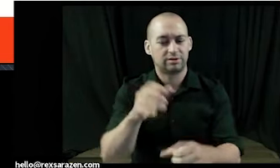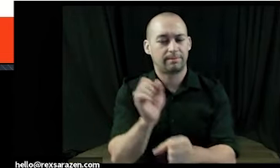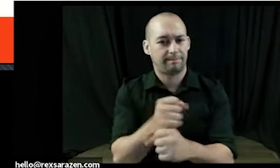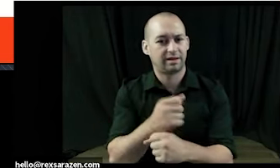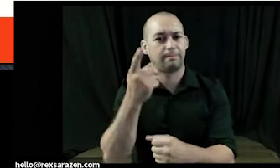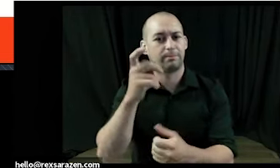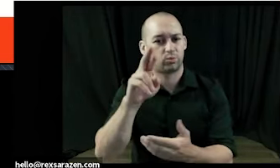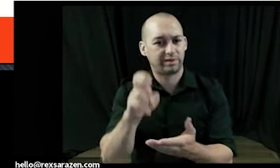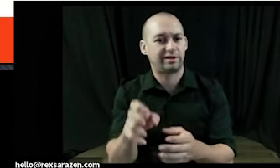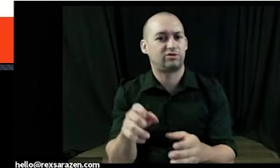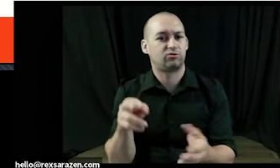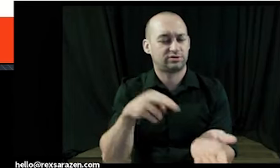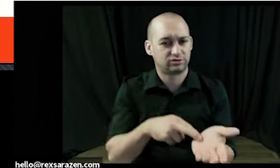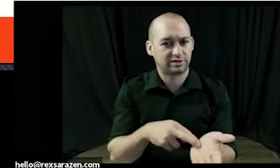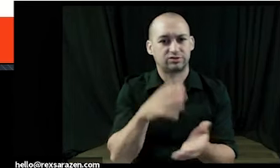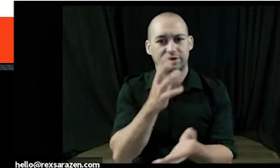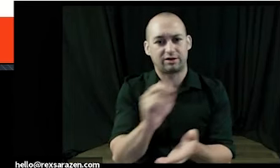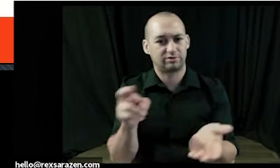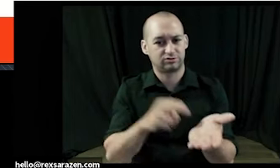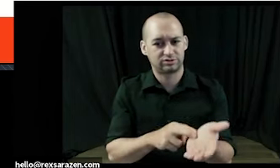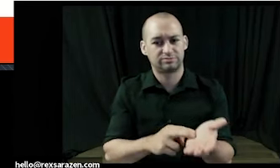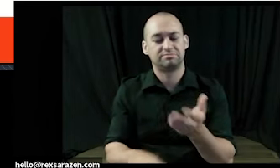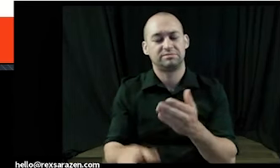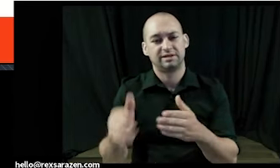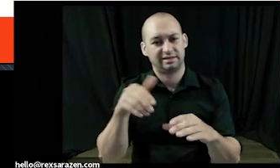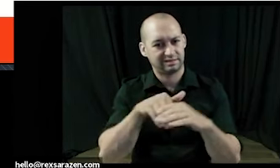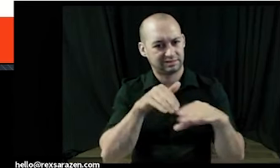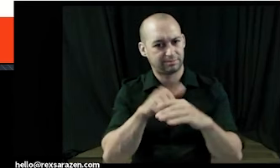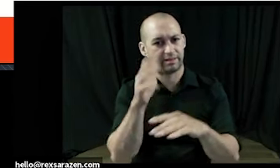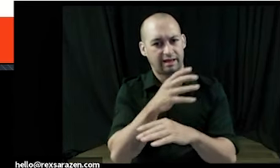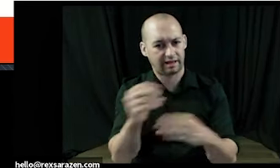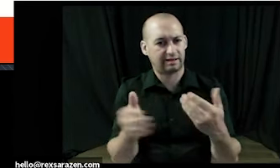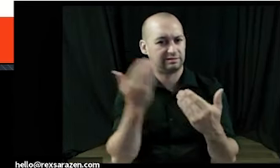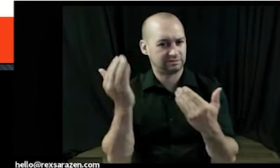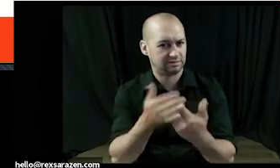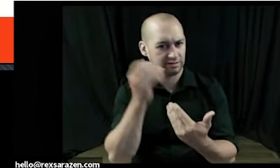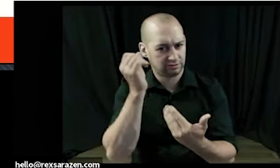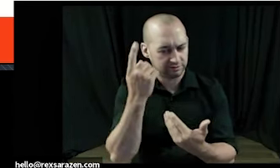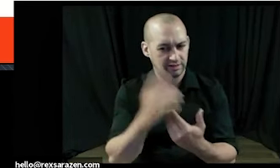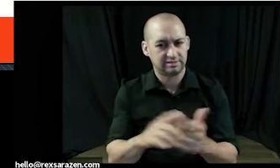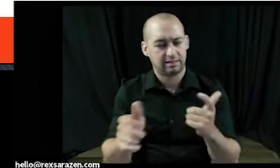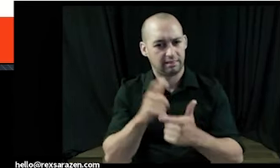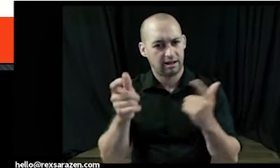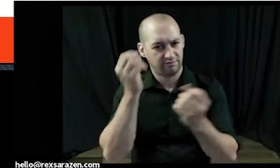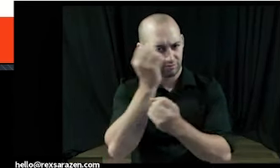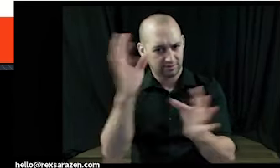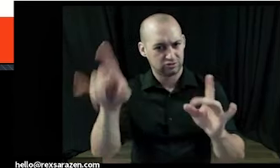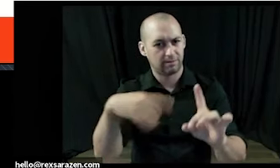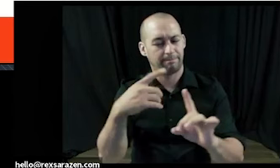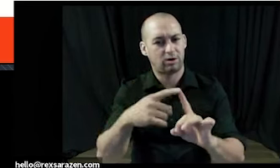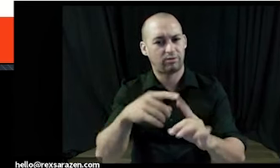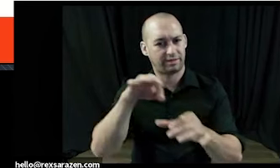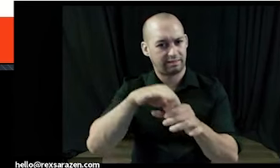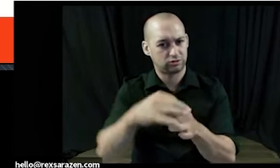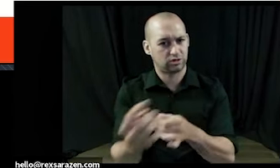only accessible, but engaging as well. There is a lot of information about the election. There's a lot of misinformation